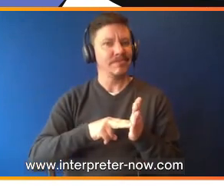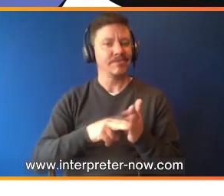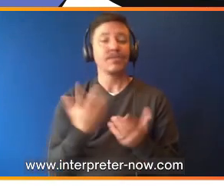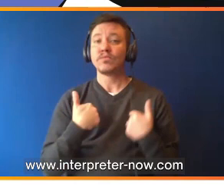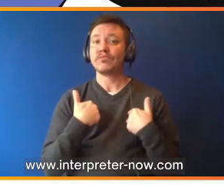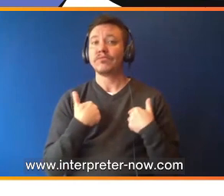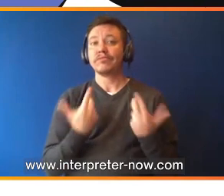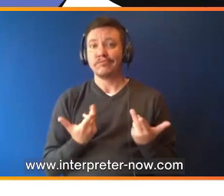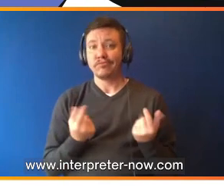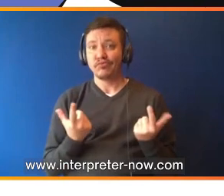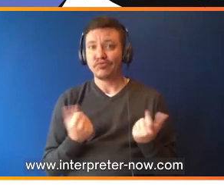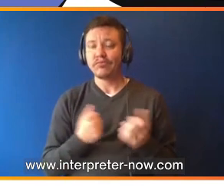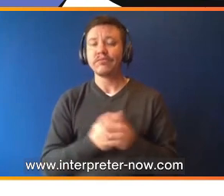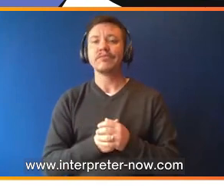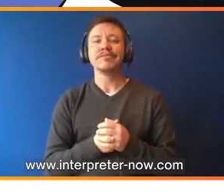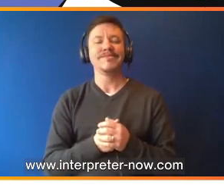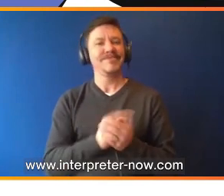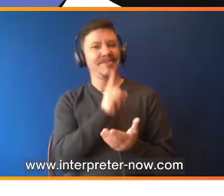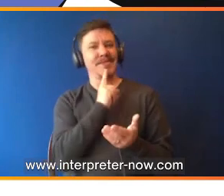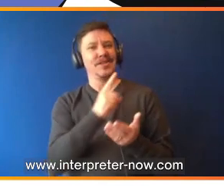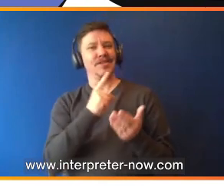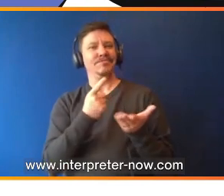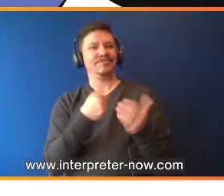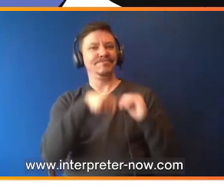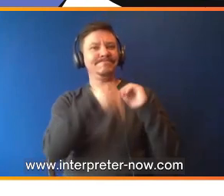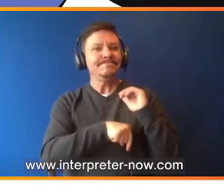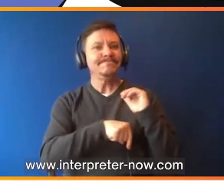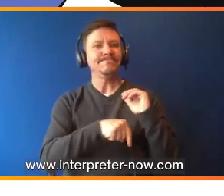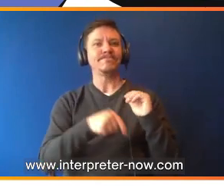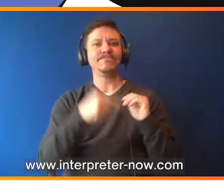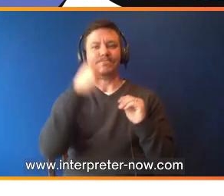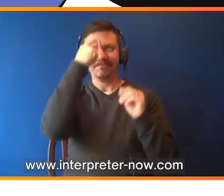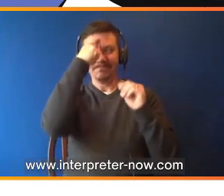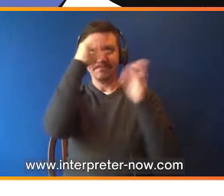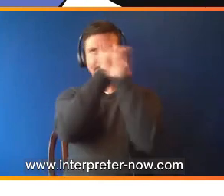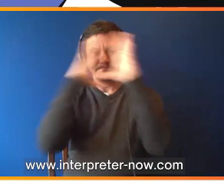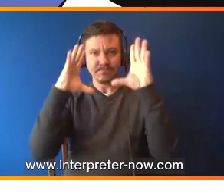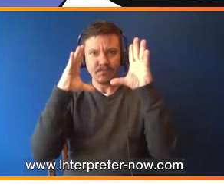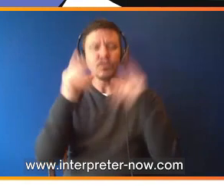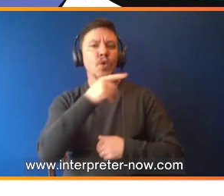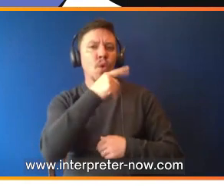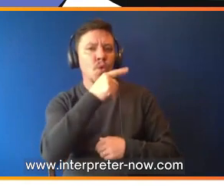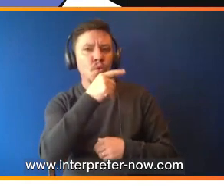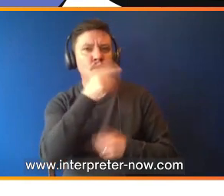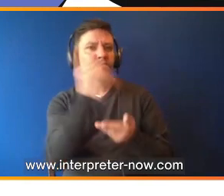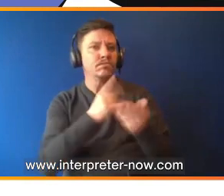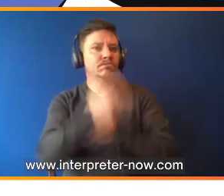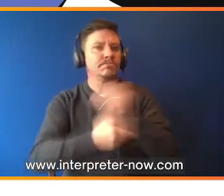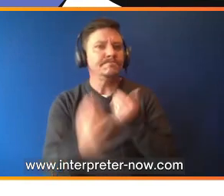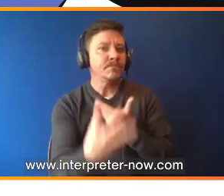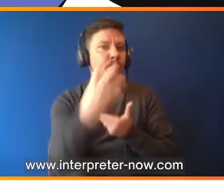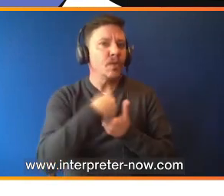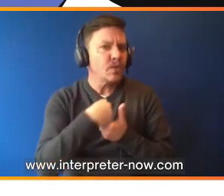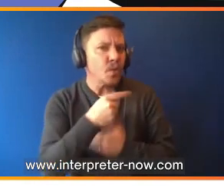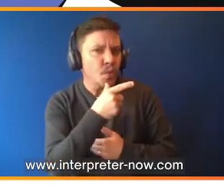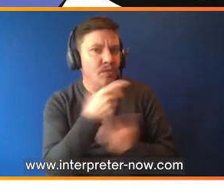of starts there, kind of rethinking the design process and who's involved in it. A lot of the times, historically,